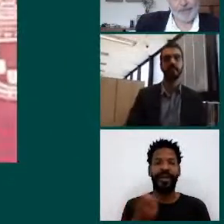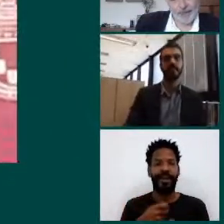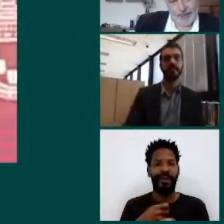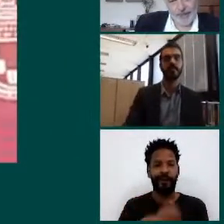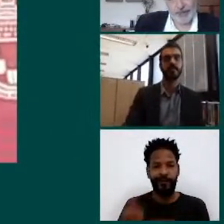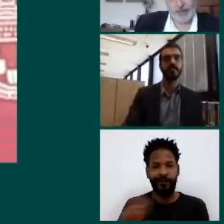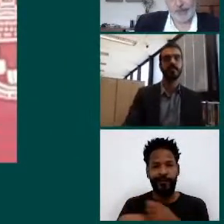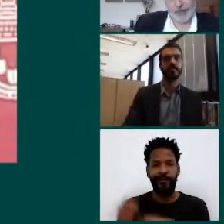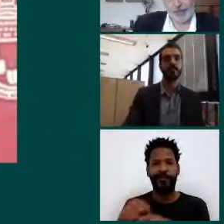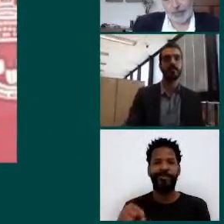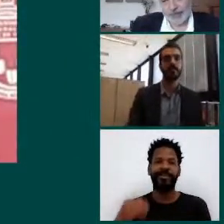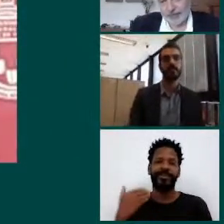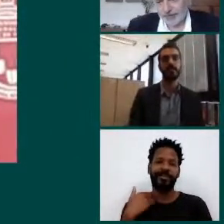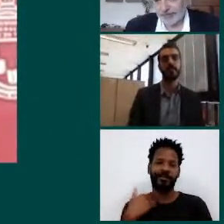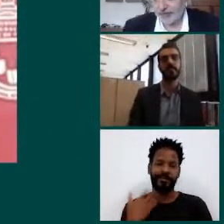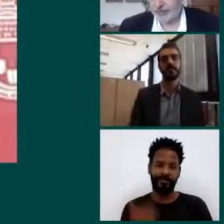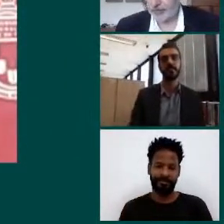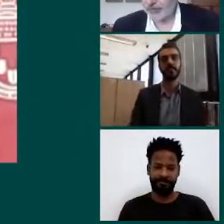Thank you very much.